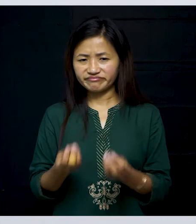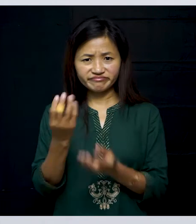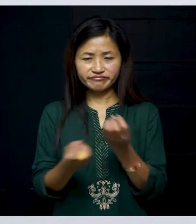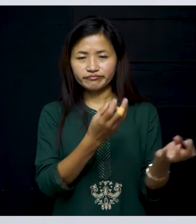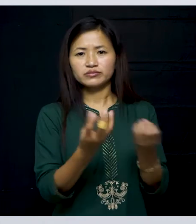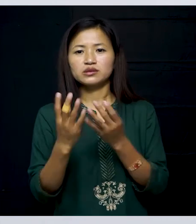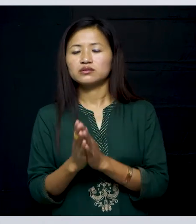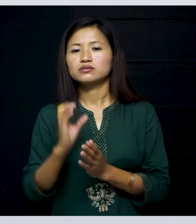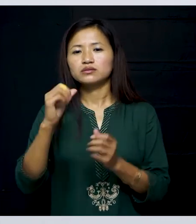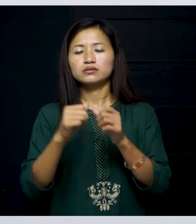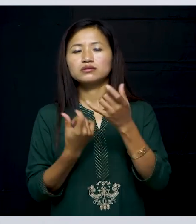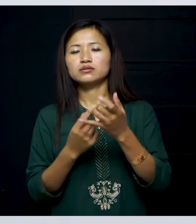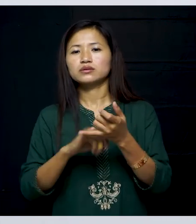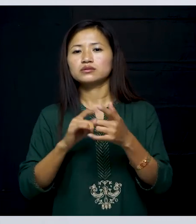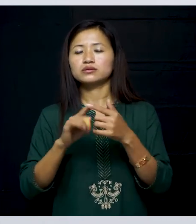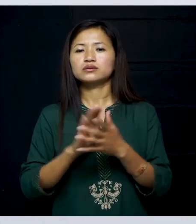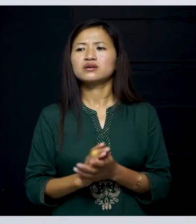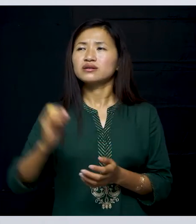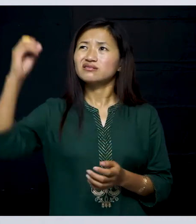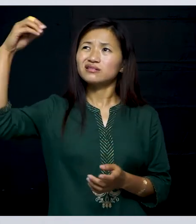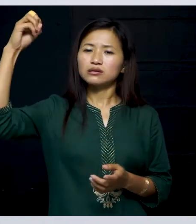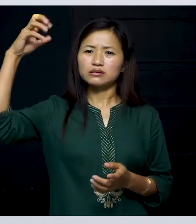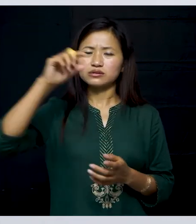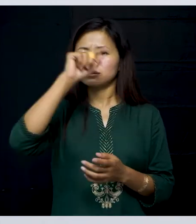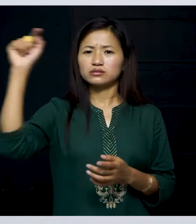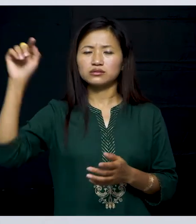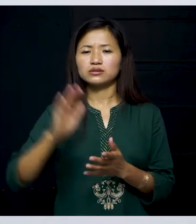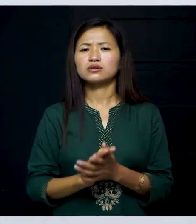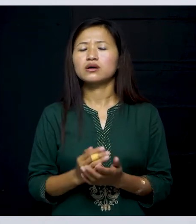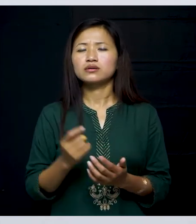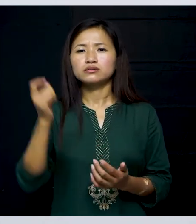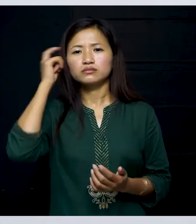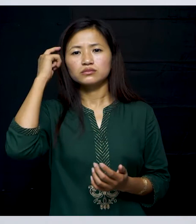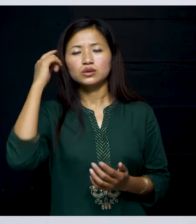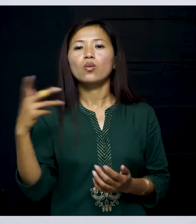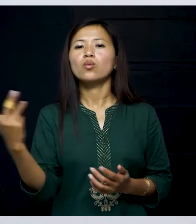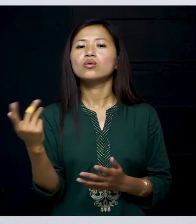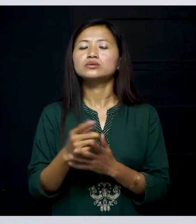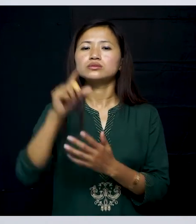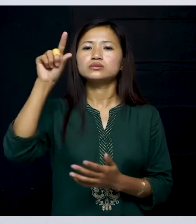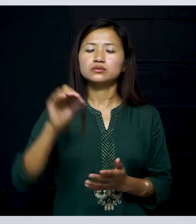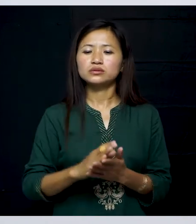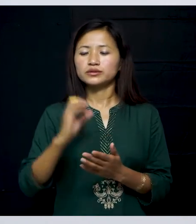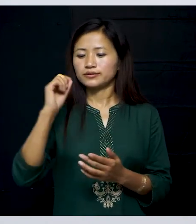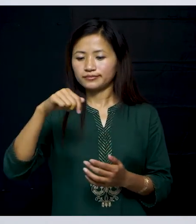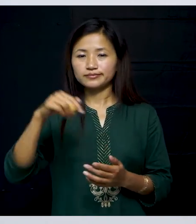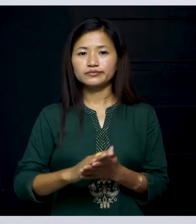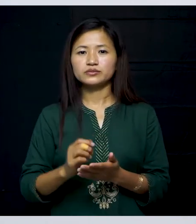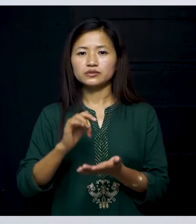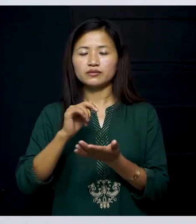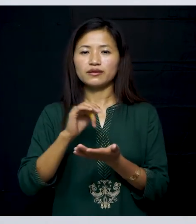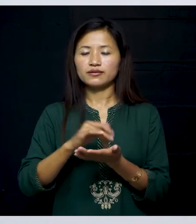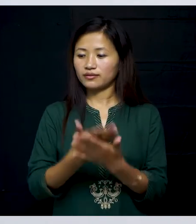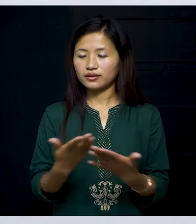fire is caused because of the electric short circuits. In these things, we also should know what to do in which condition, because unless